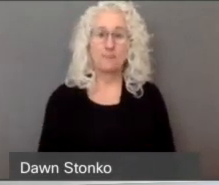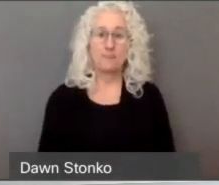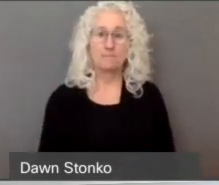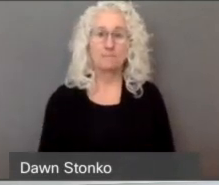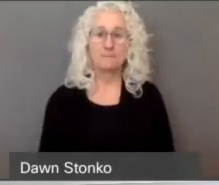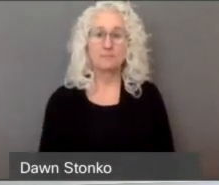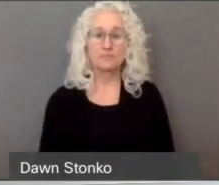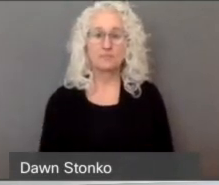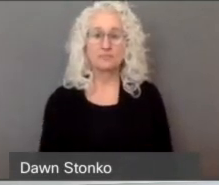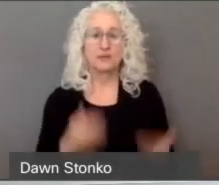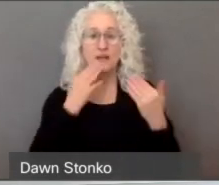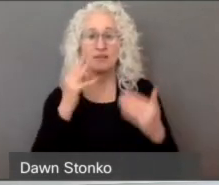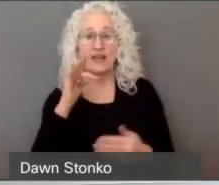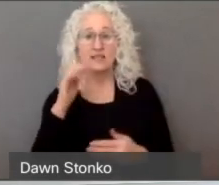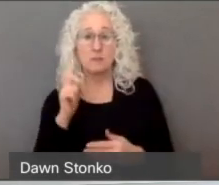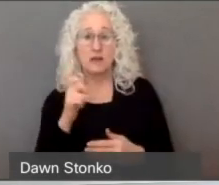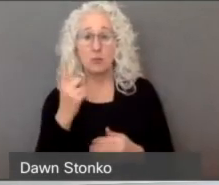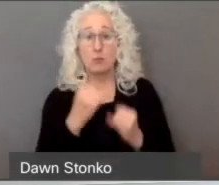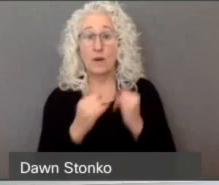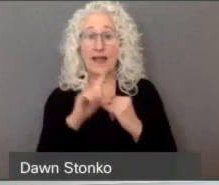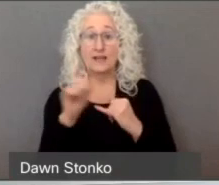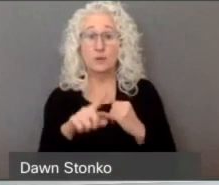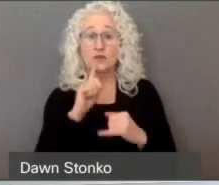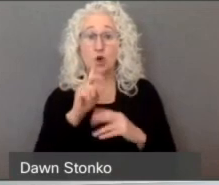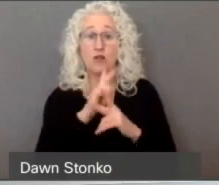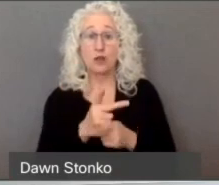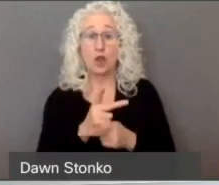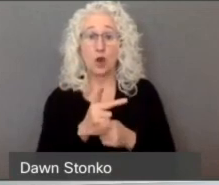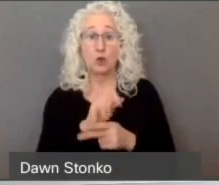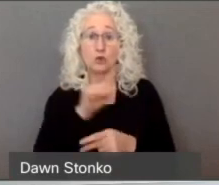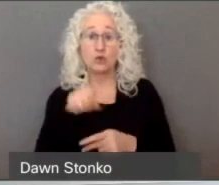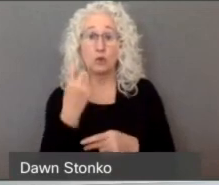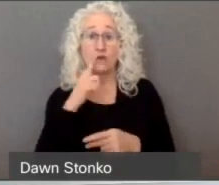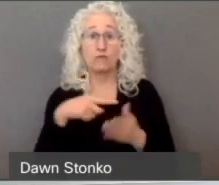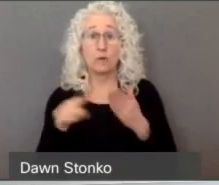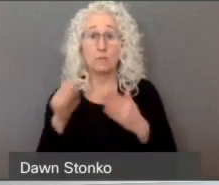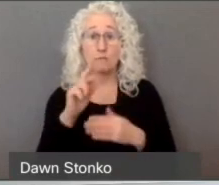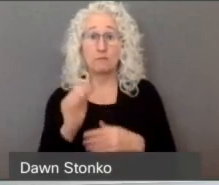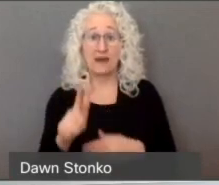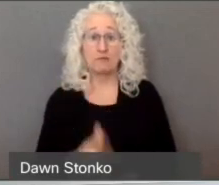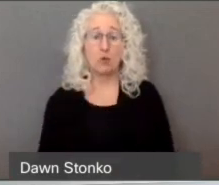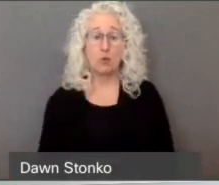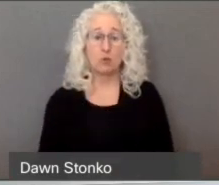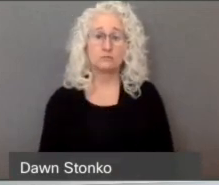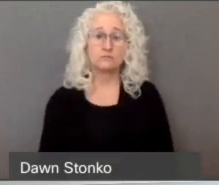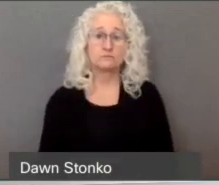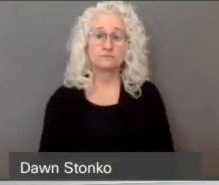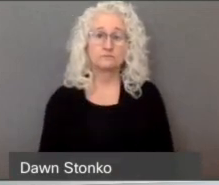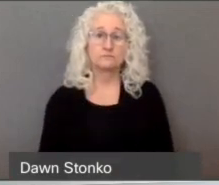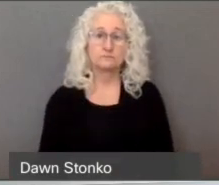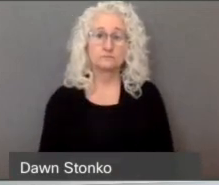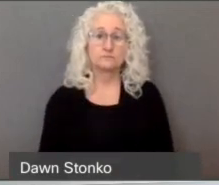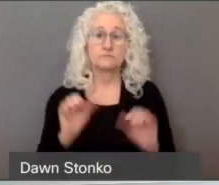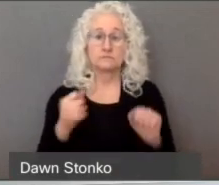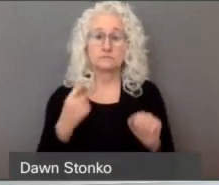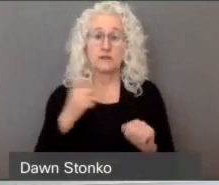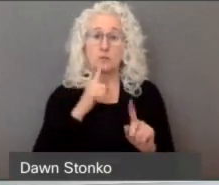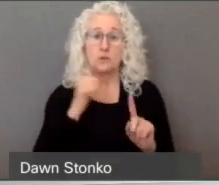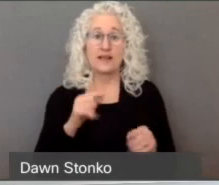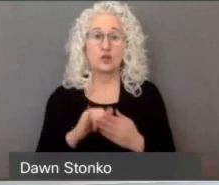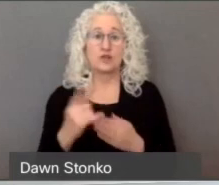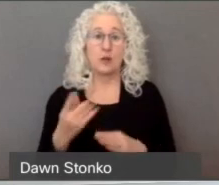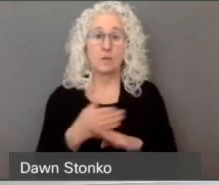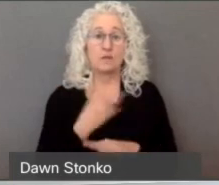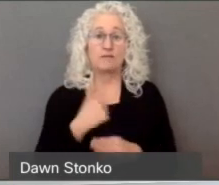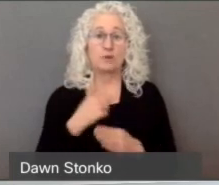Okay, thanks, Mike. And then one last question. Are the loans exclusively for payroll? So I just want to make sure can someone answer that one before we